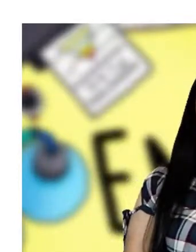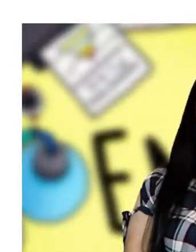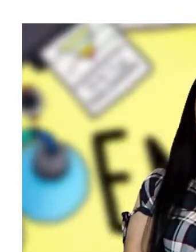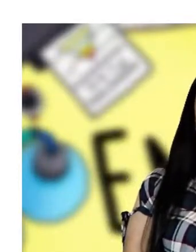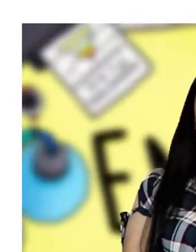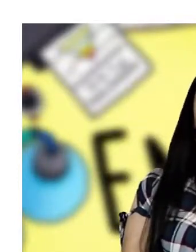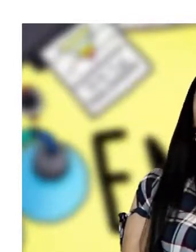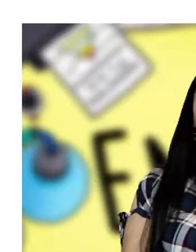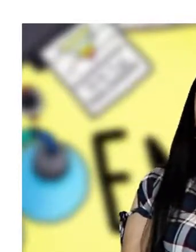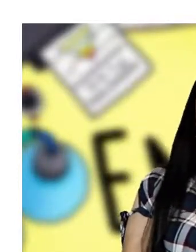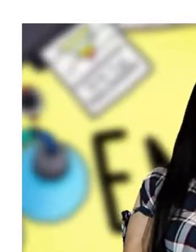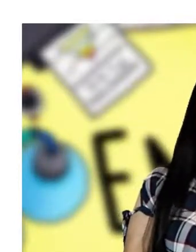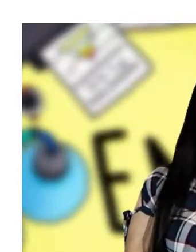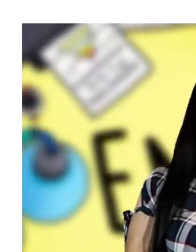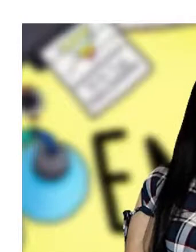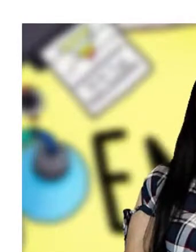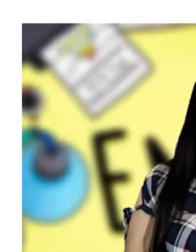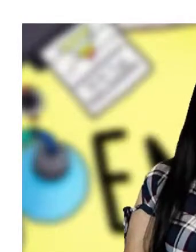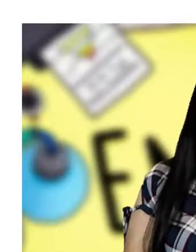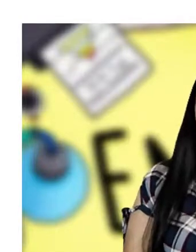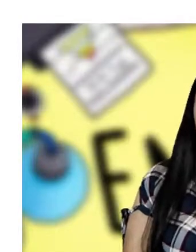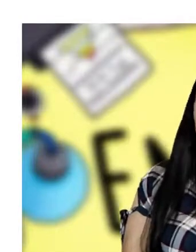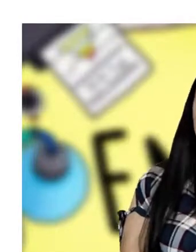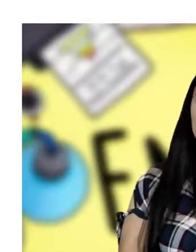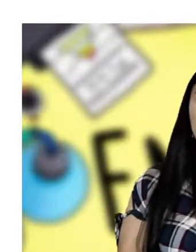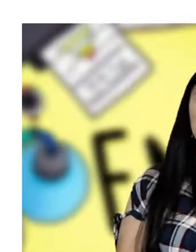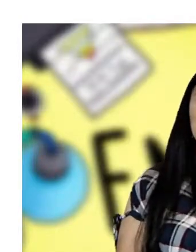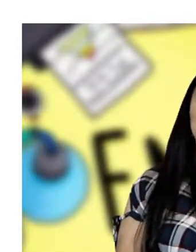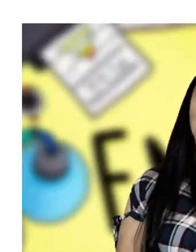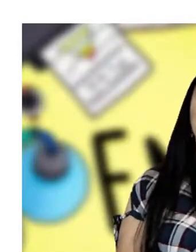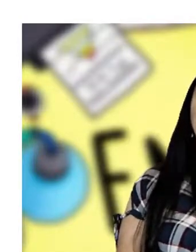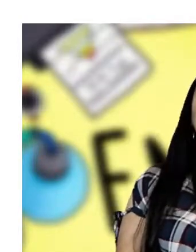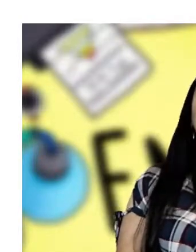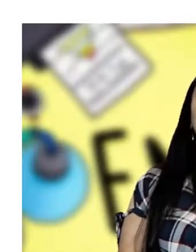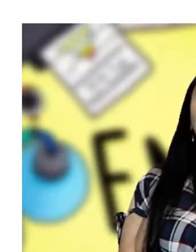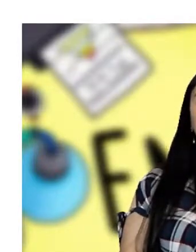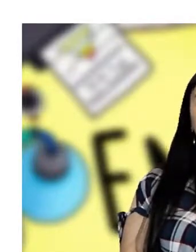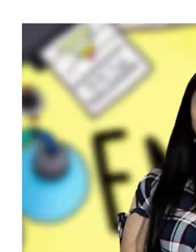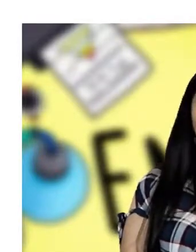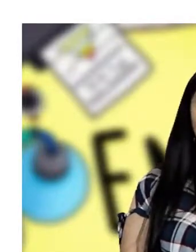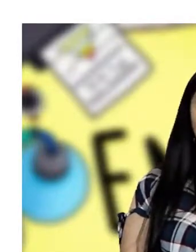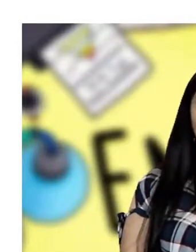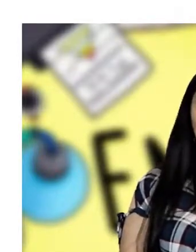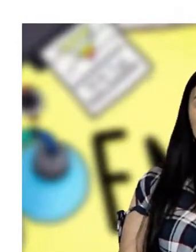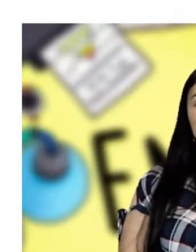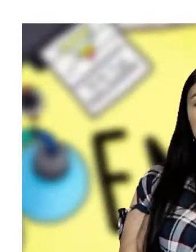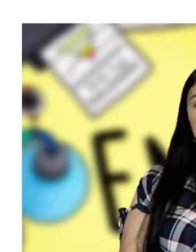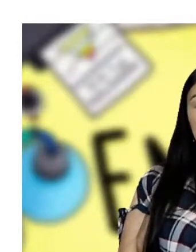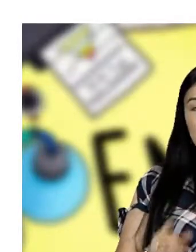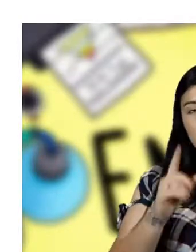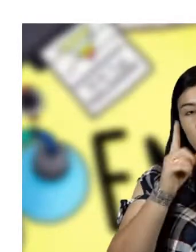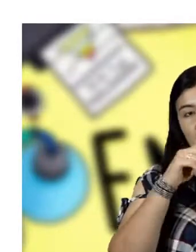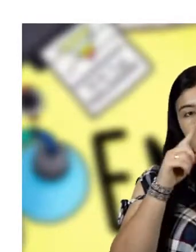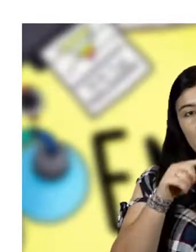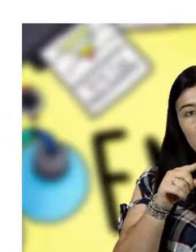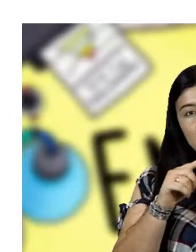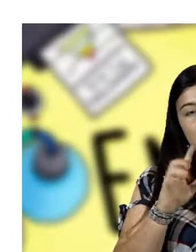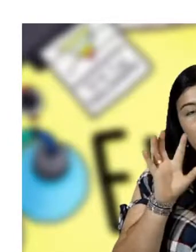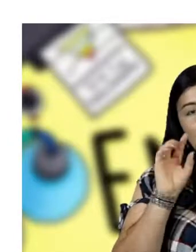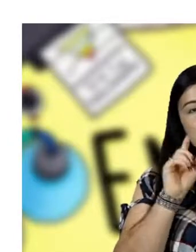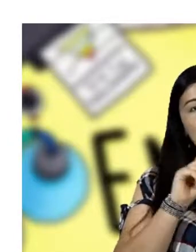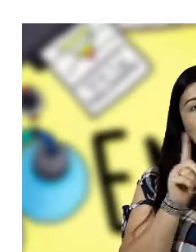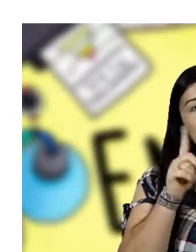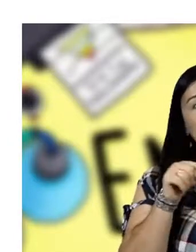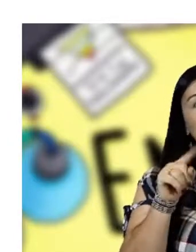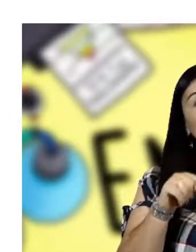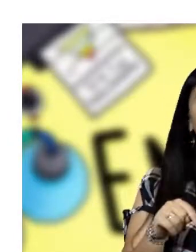is the difference in pronunciation between ankle, that is with A,